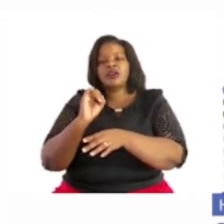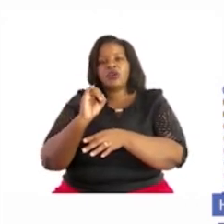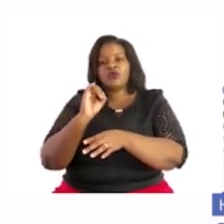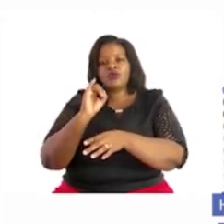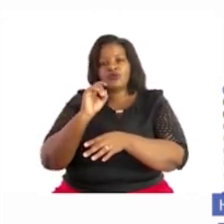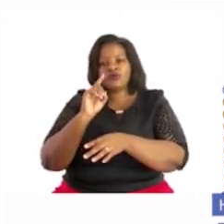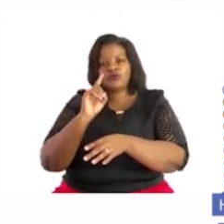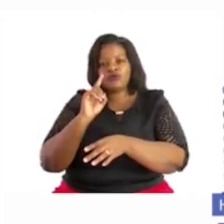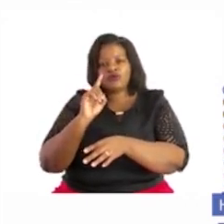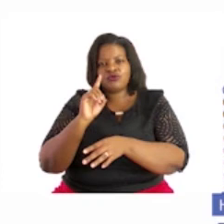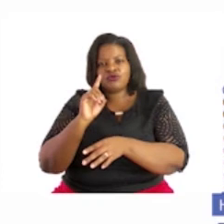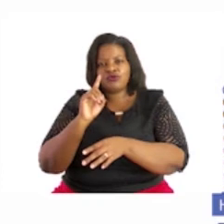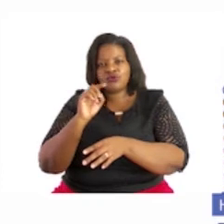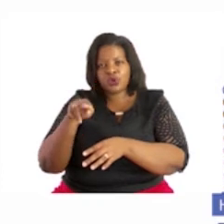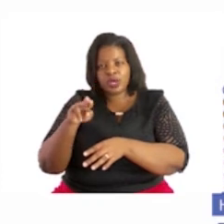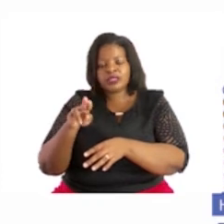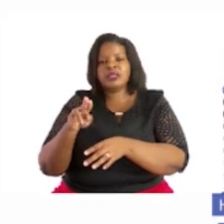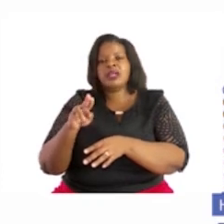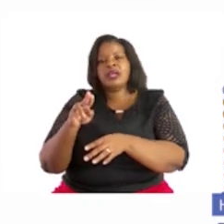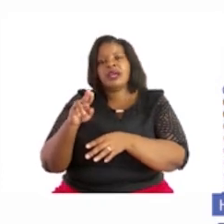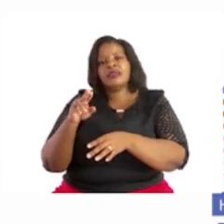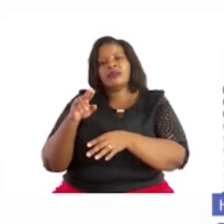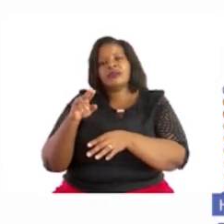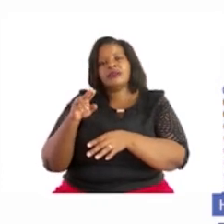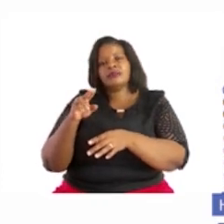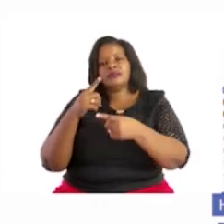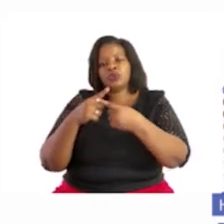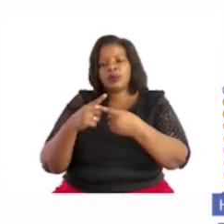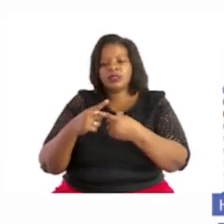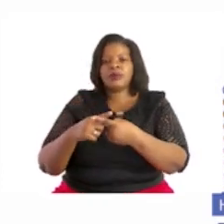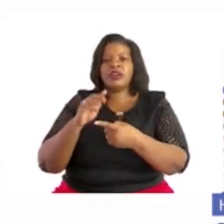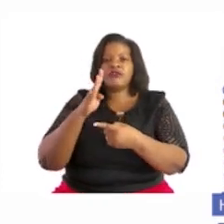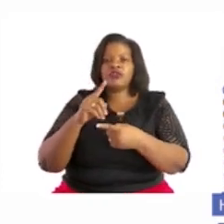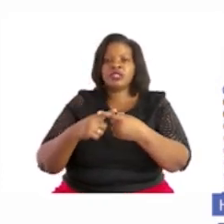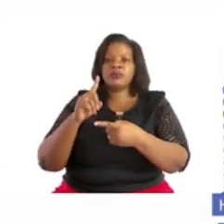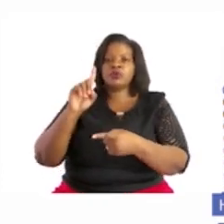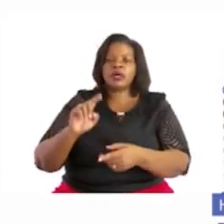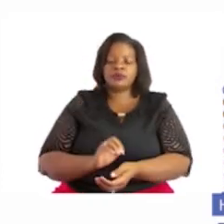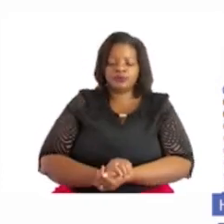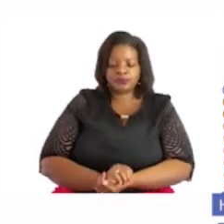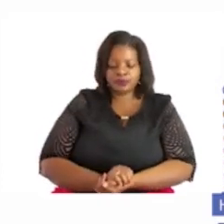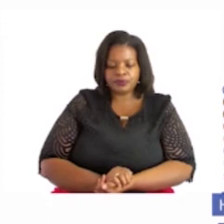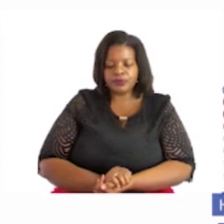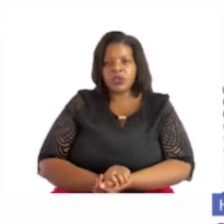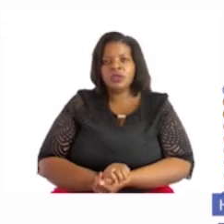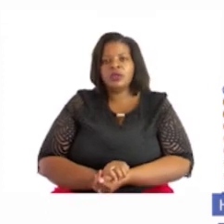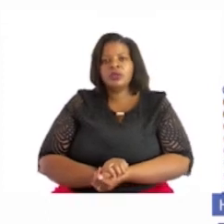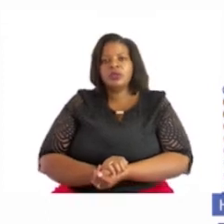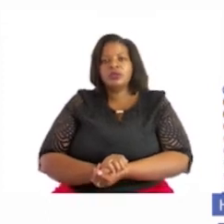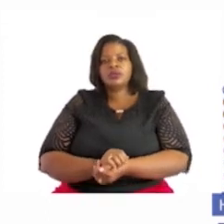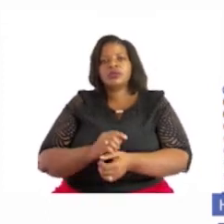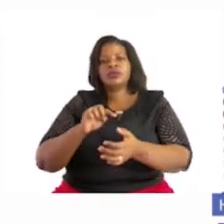other terms is ones. This has no value, so